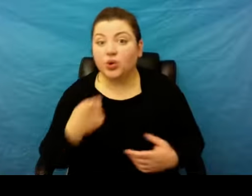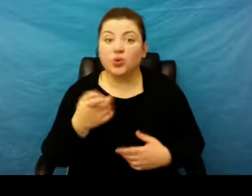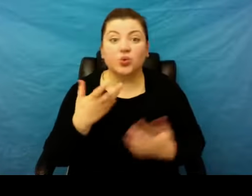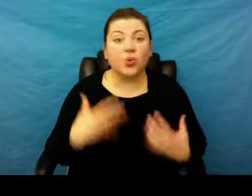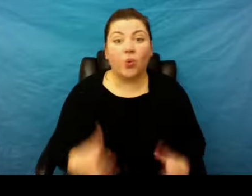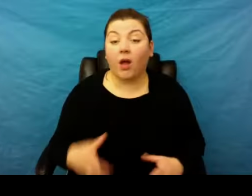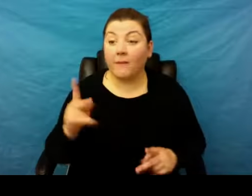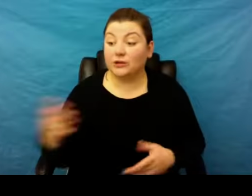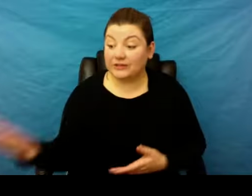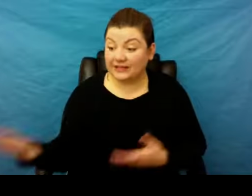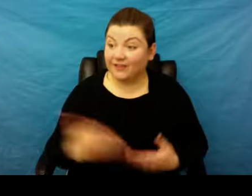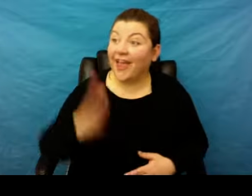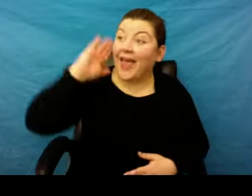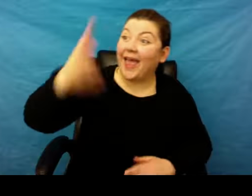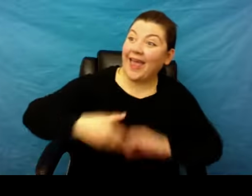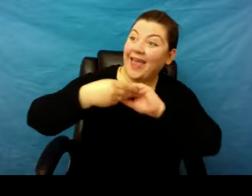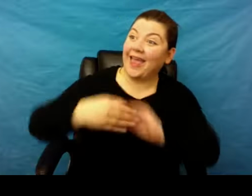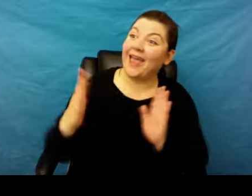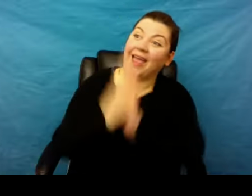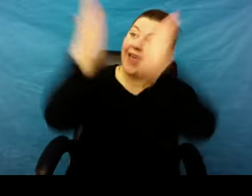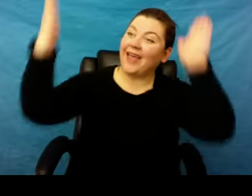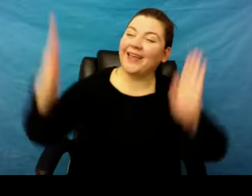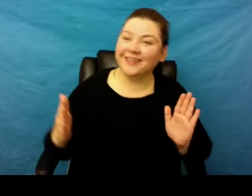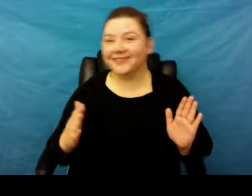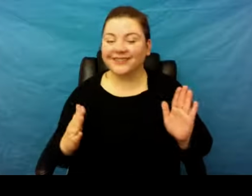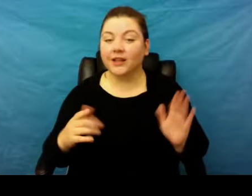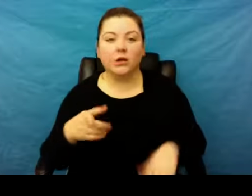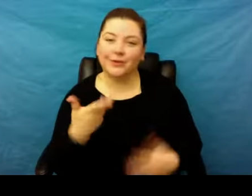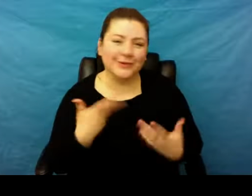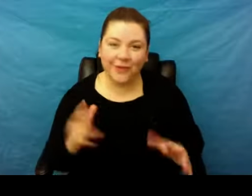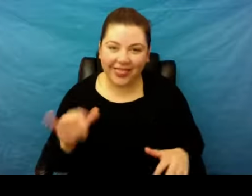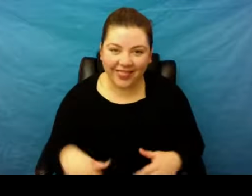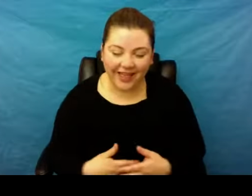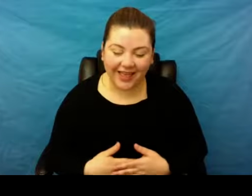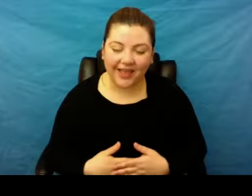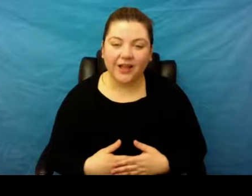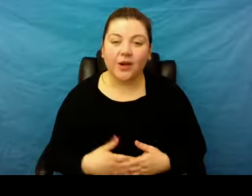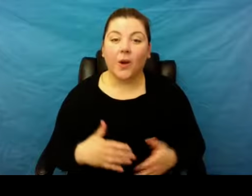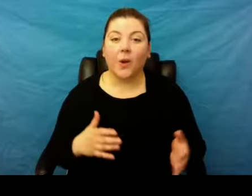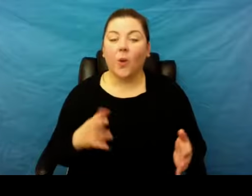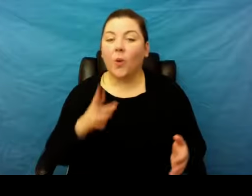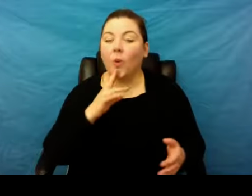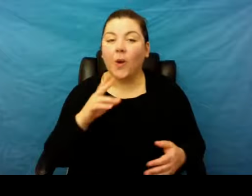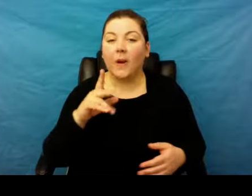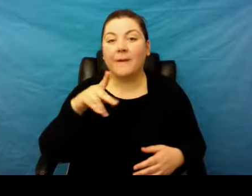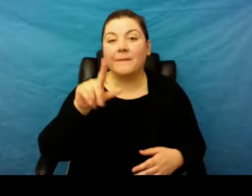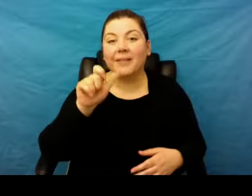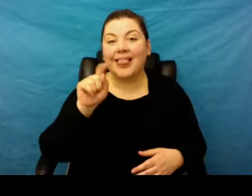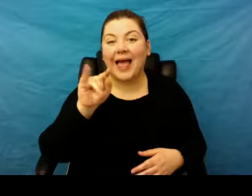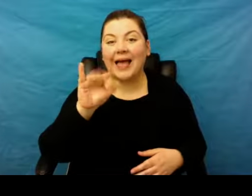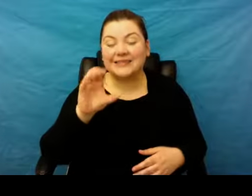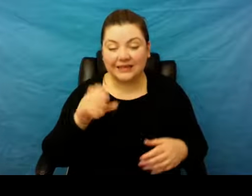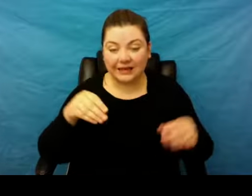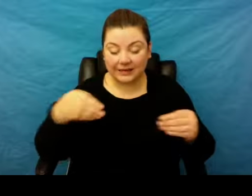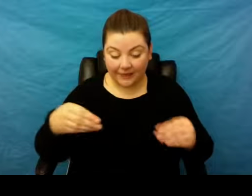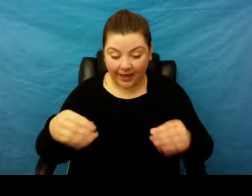high-five the delivery man. You don't want to shake the delivery man's hand. You don't want to pick up the plastic bag that you're getting from